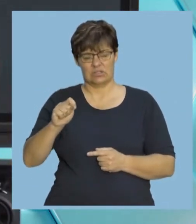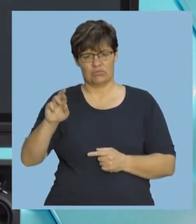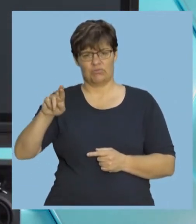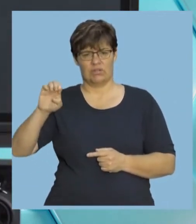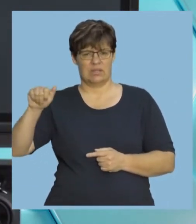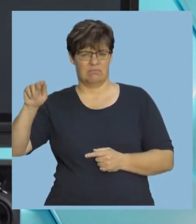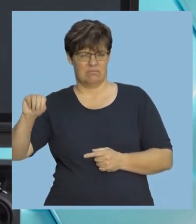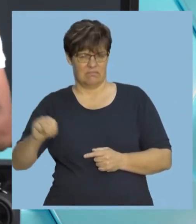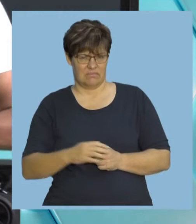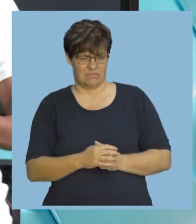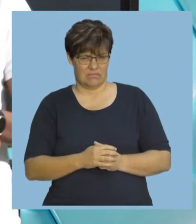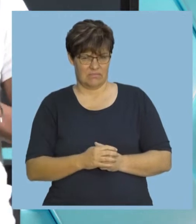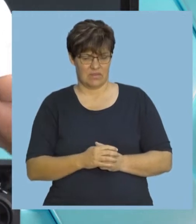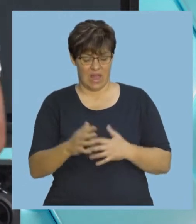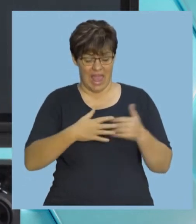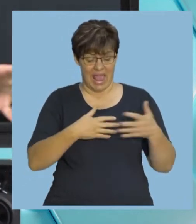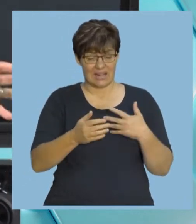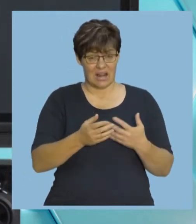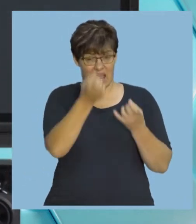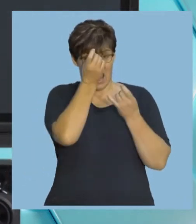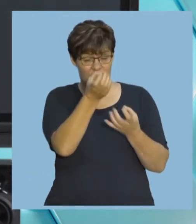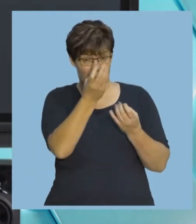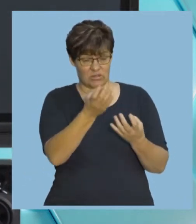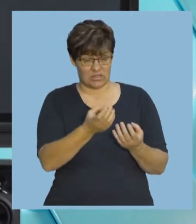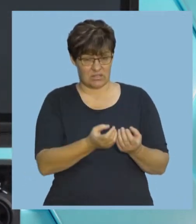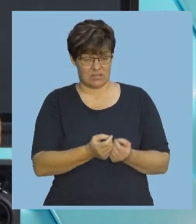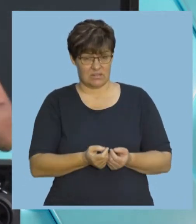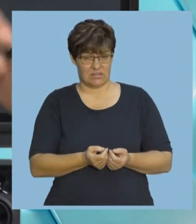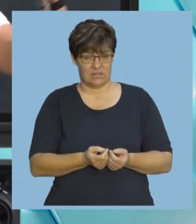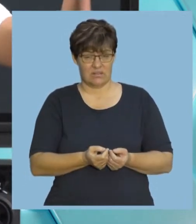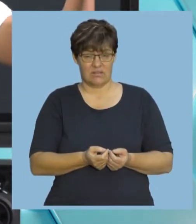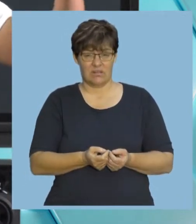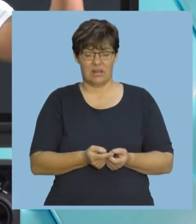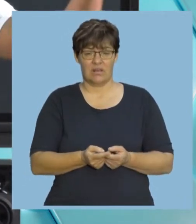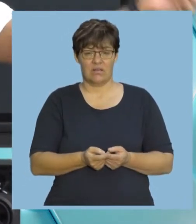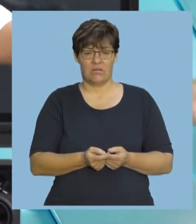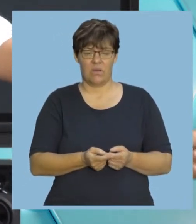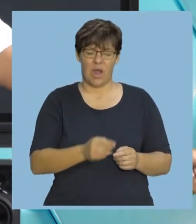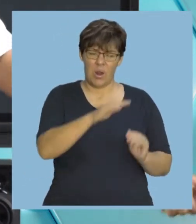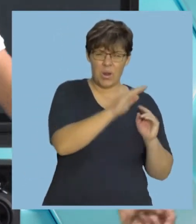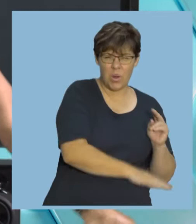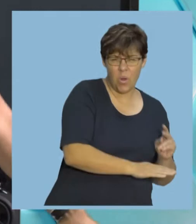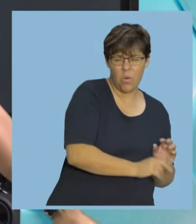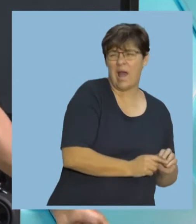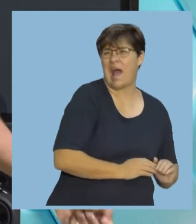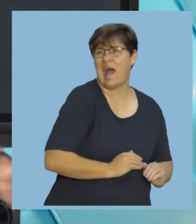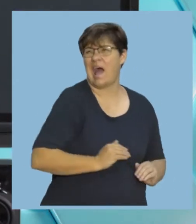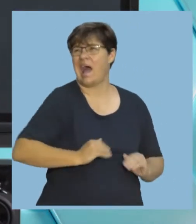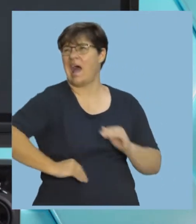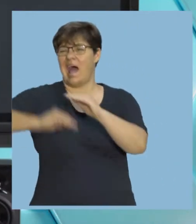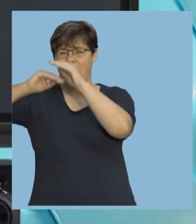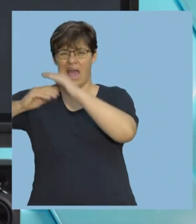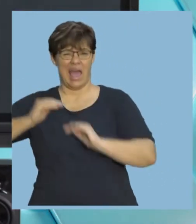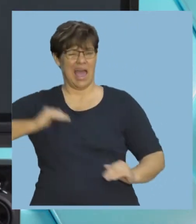So extreme value in data handling statistics will be your lowest and the highest